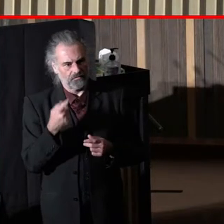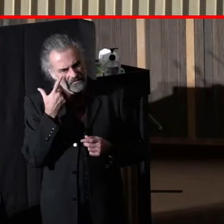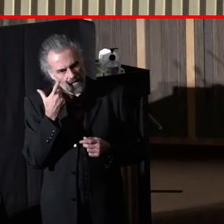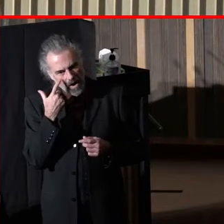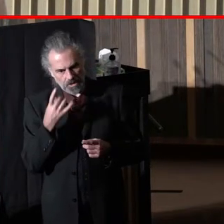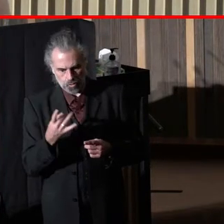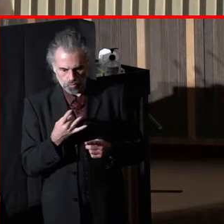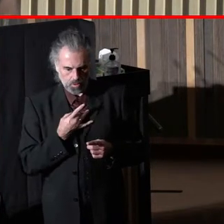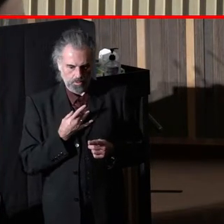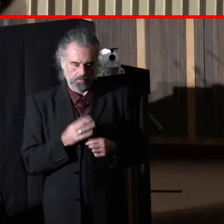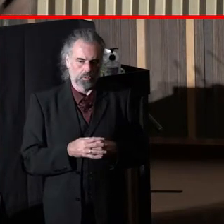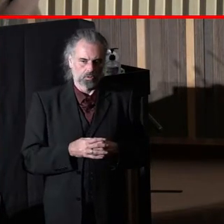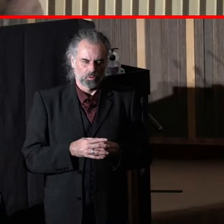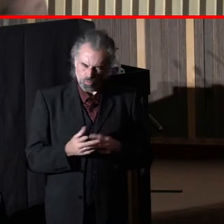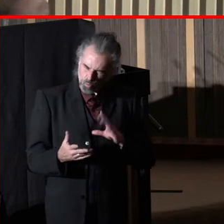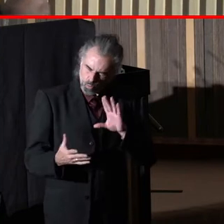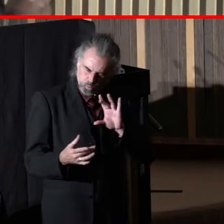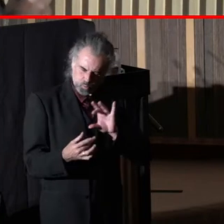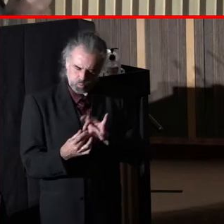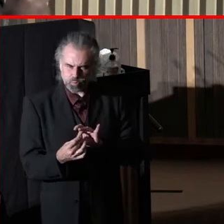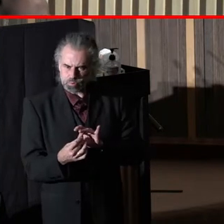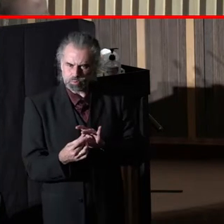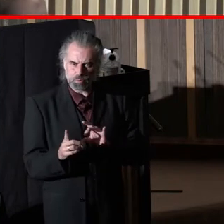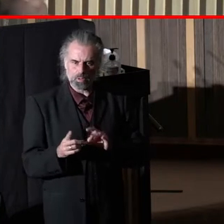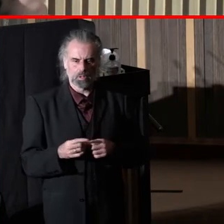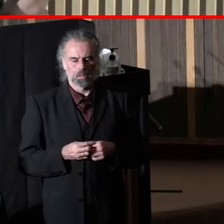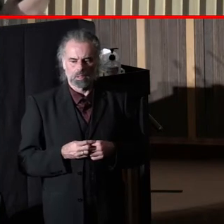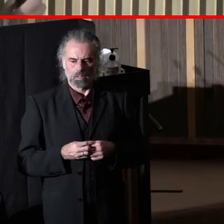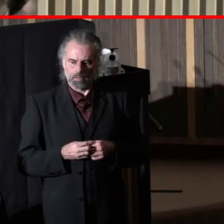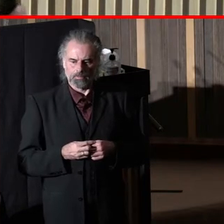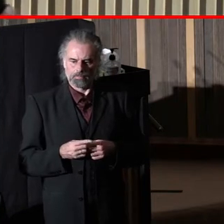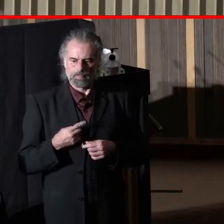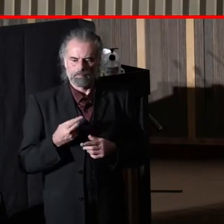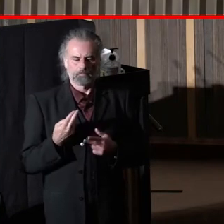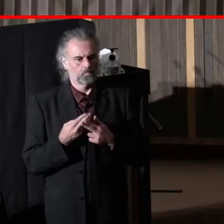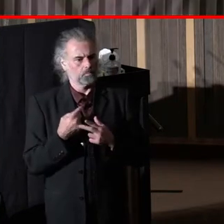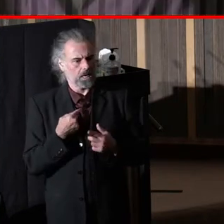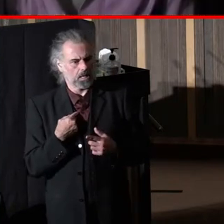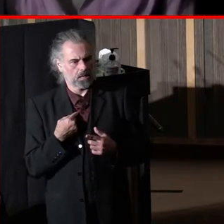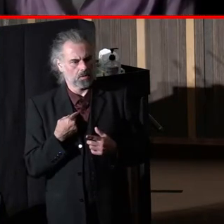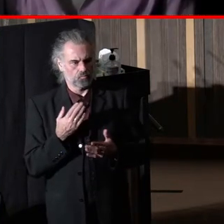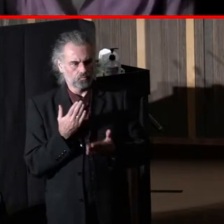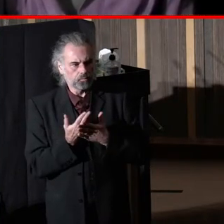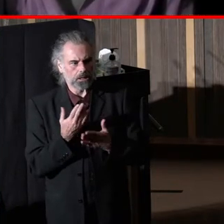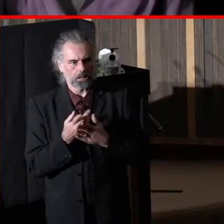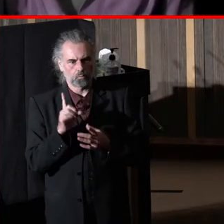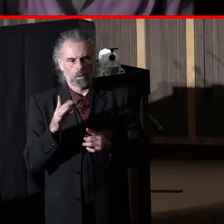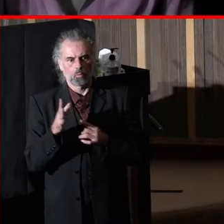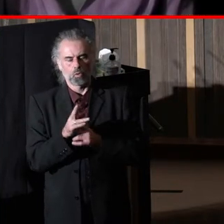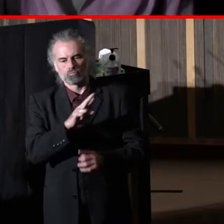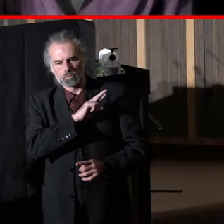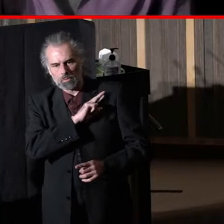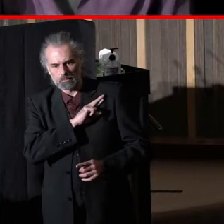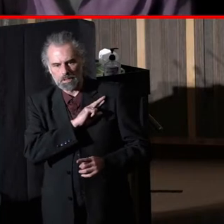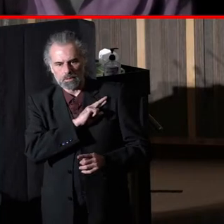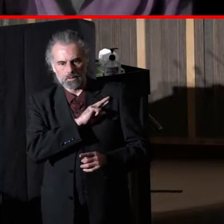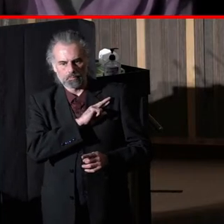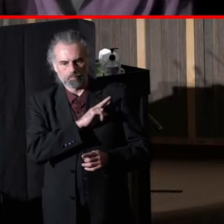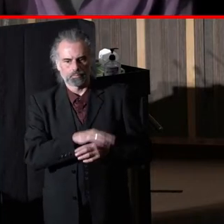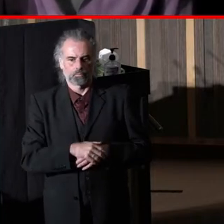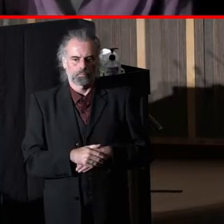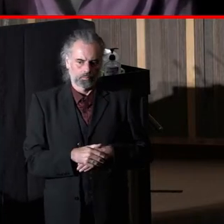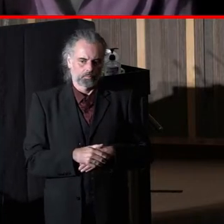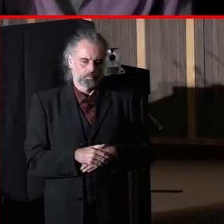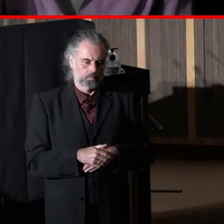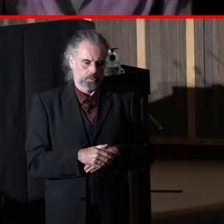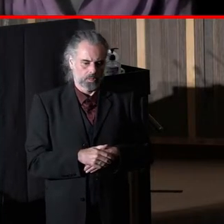face, and did they resonate? I mean, I think for me it was all about the responsibility, really.